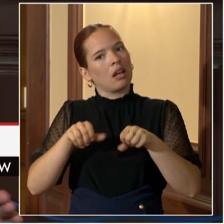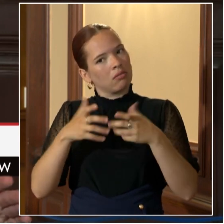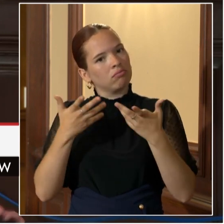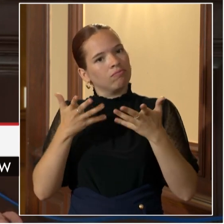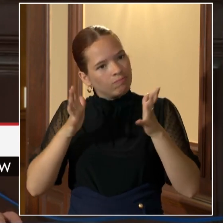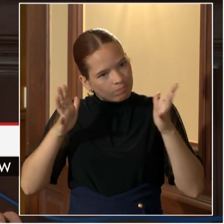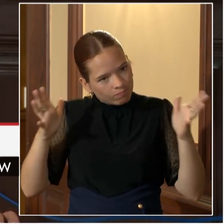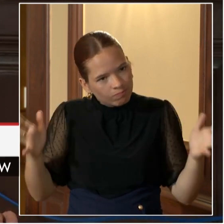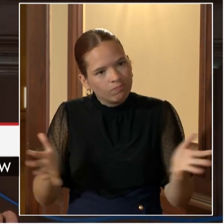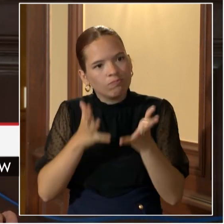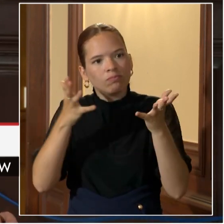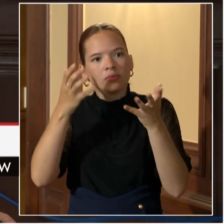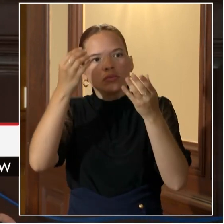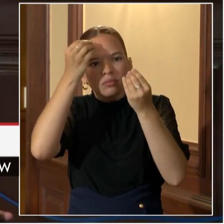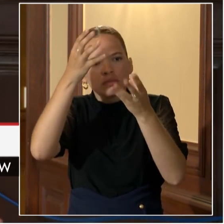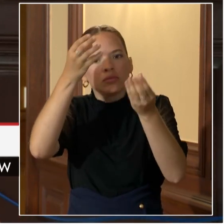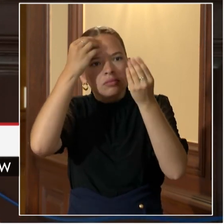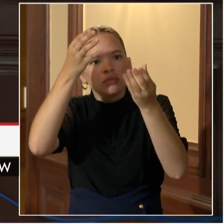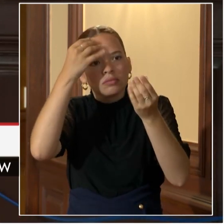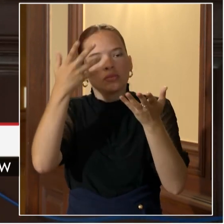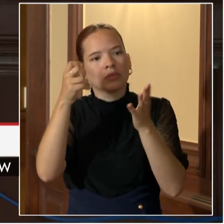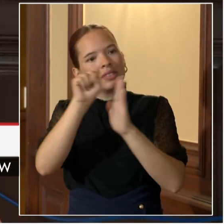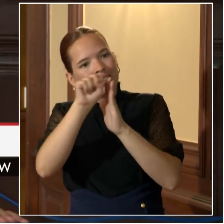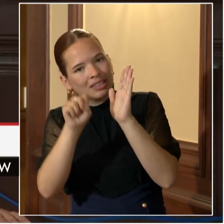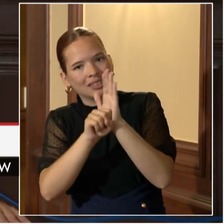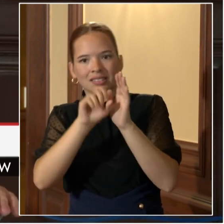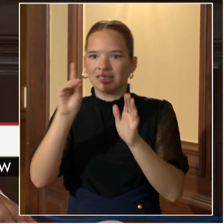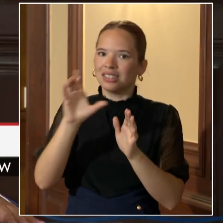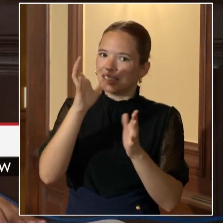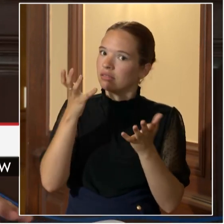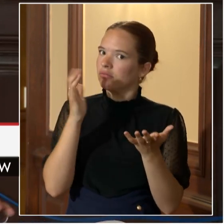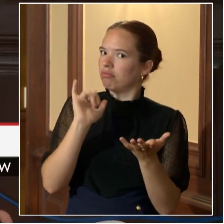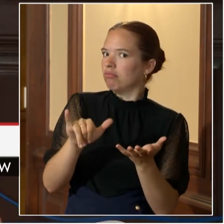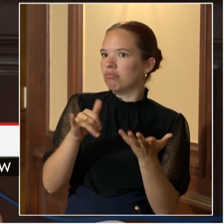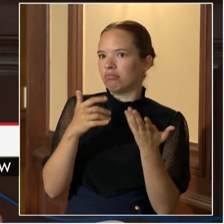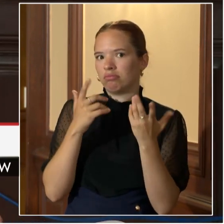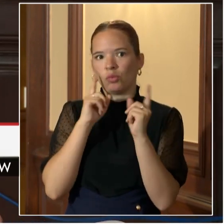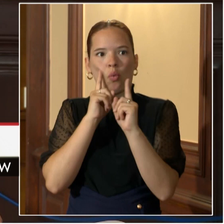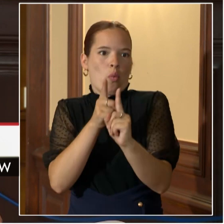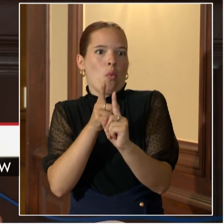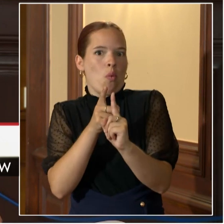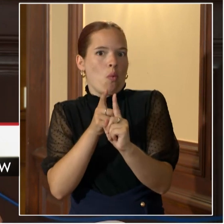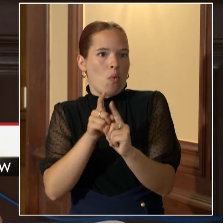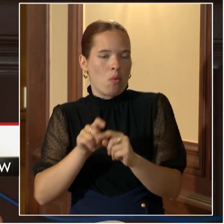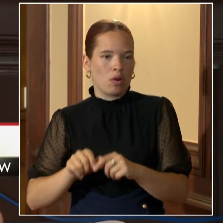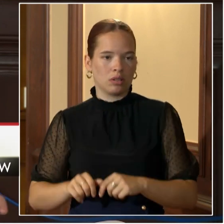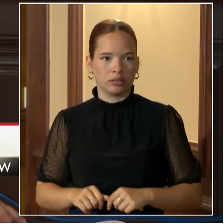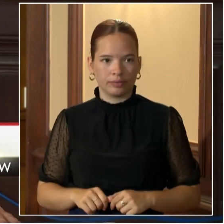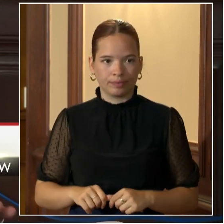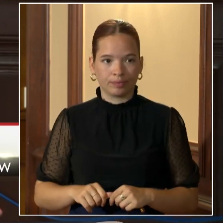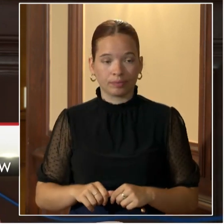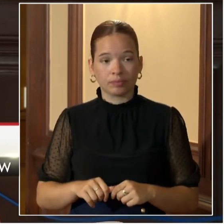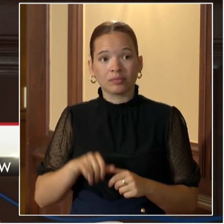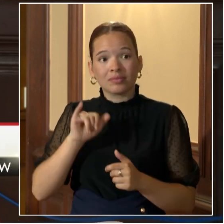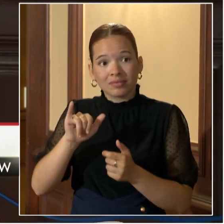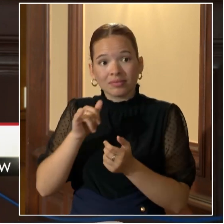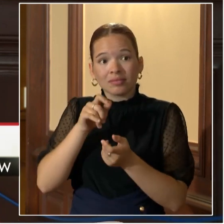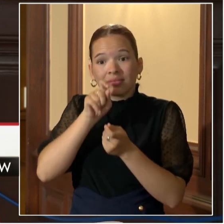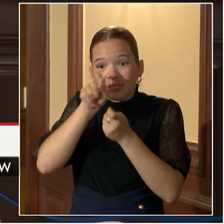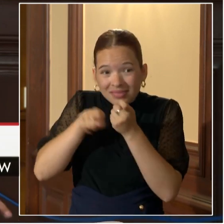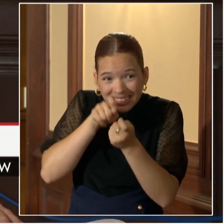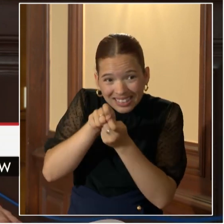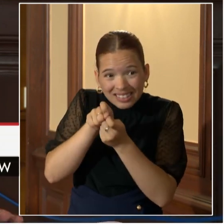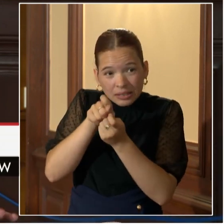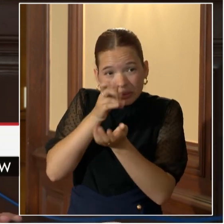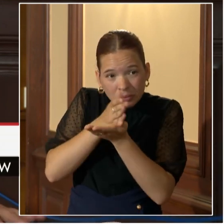spending plan does not do. It does not provide funding to any one office holder or individual. It does not assign staff to specific holders or